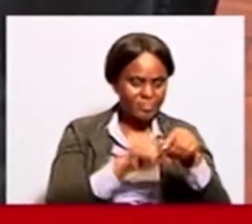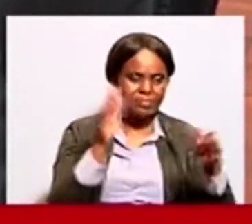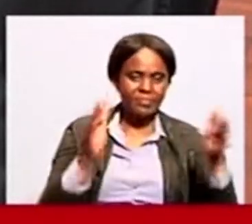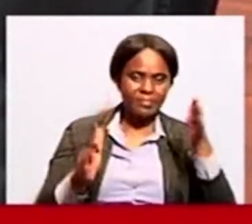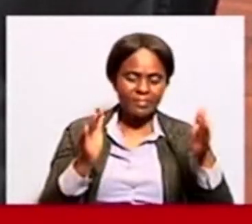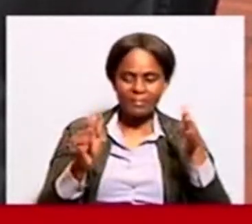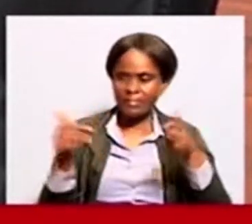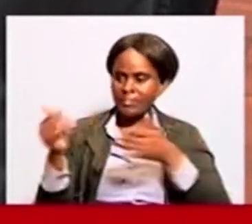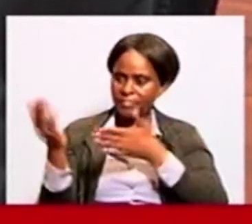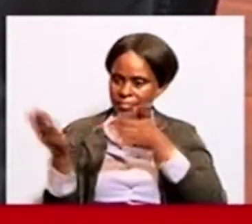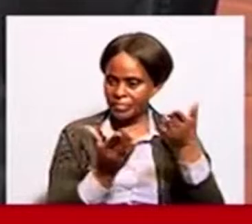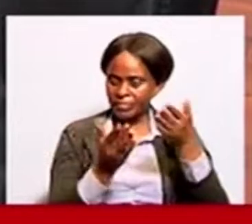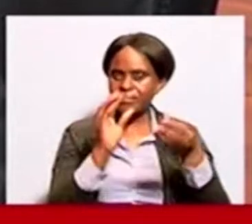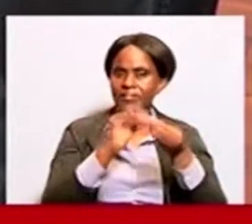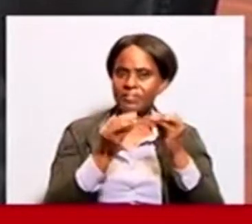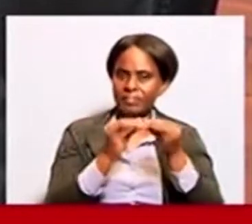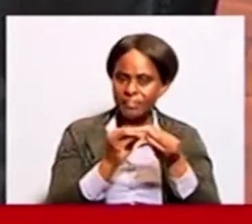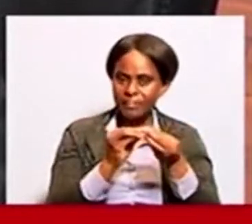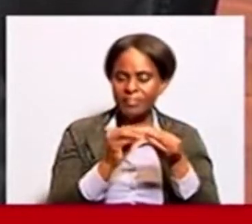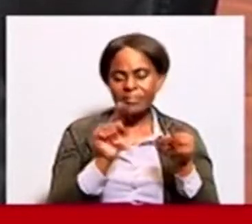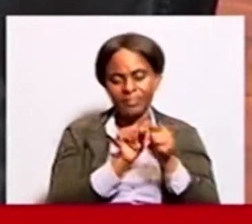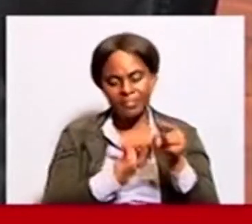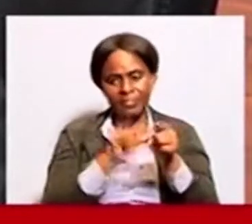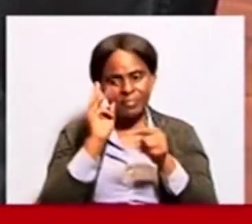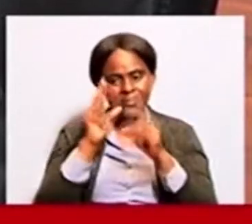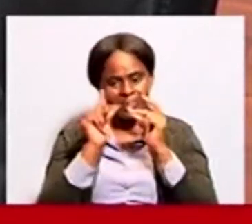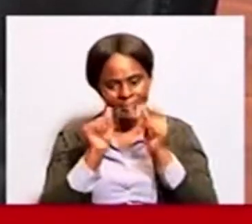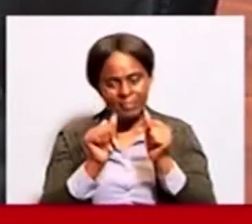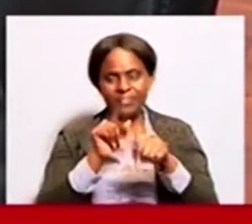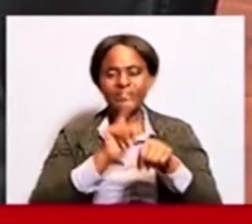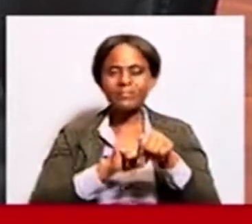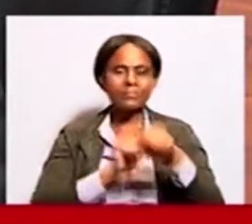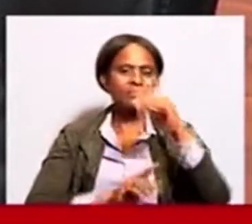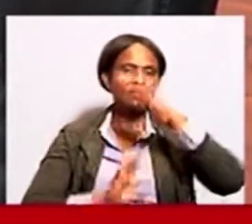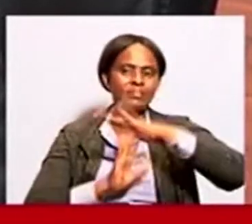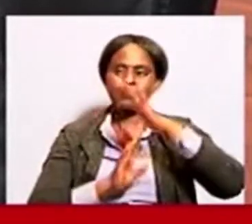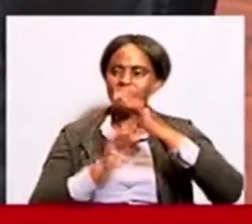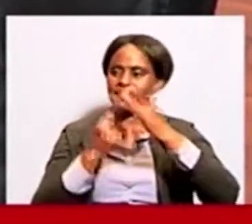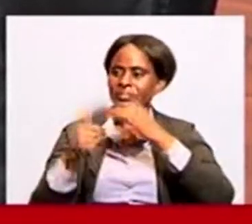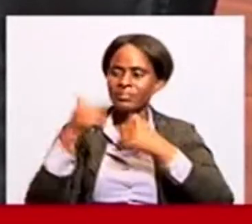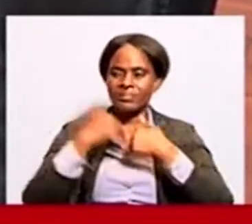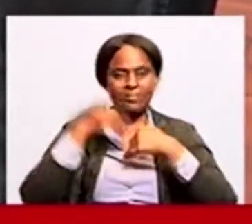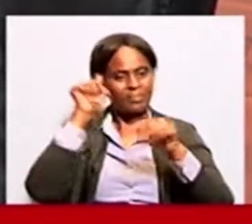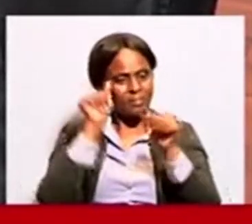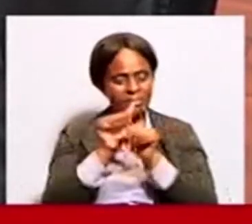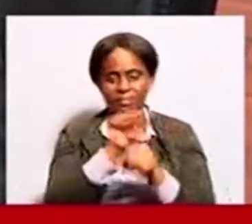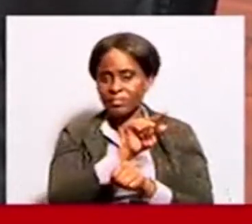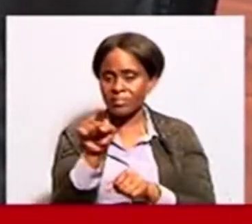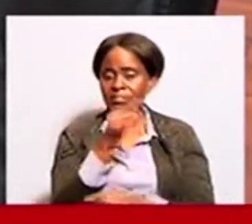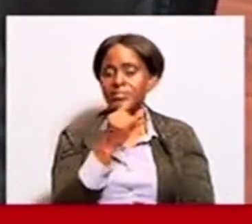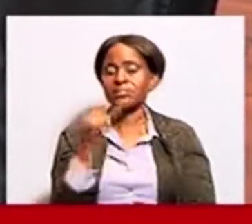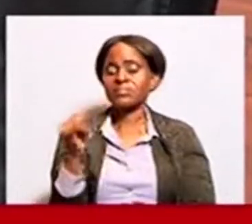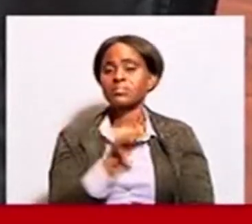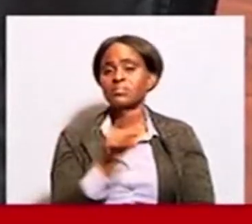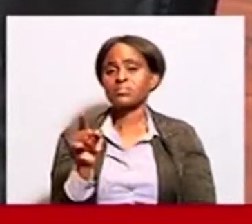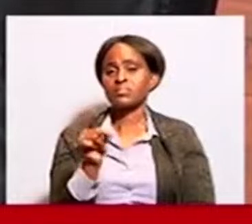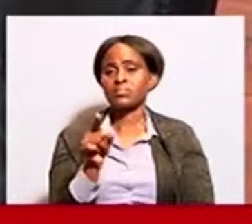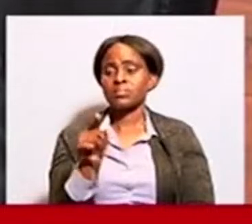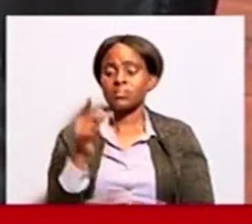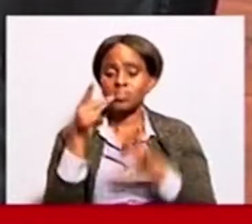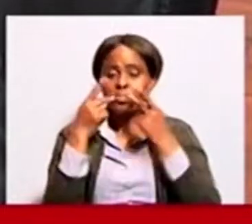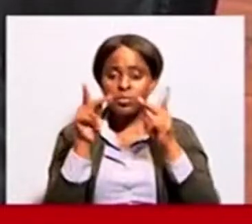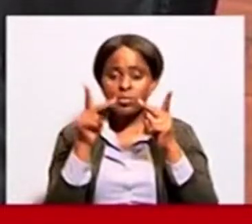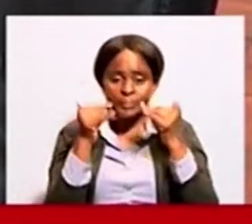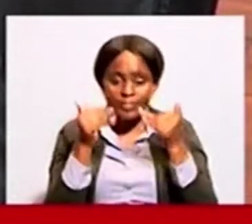Are they delivering the numbers, and are they going to reach the timelines that you have agreed? So those are the issues. When the public